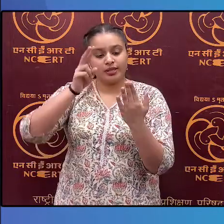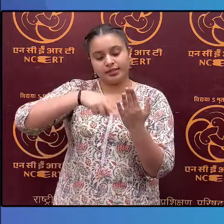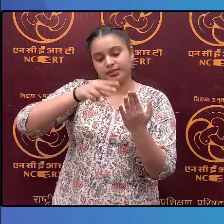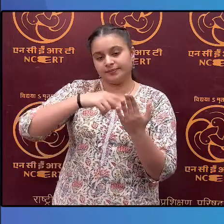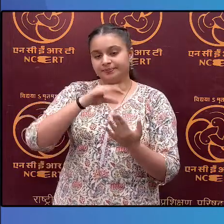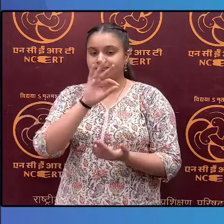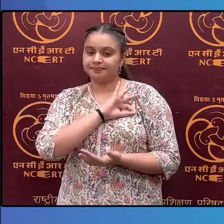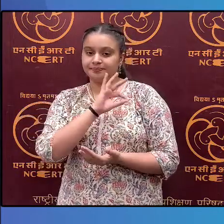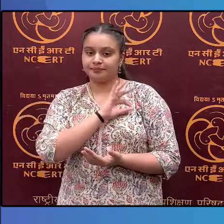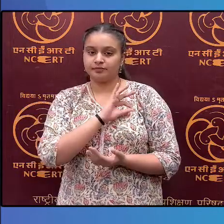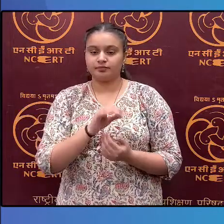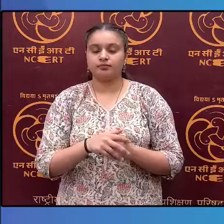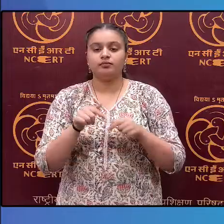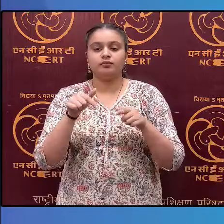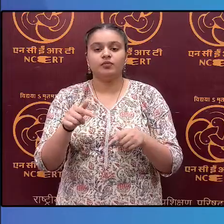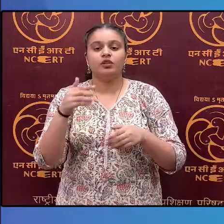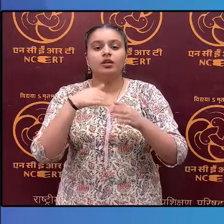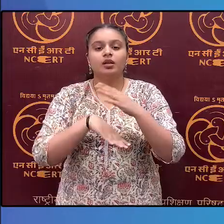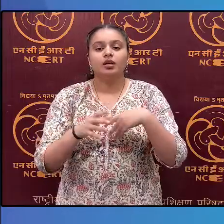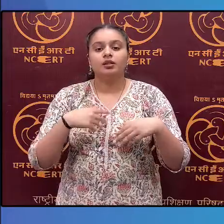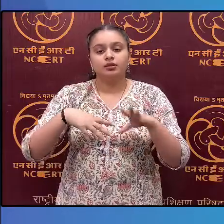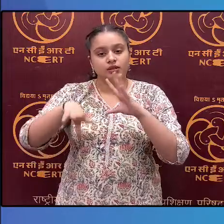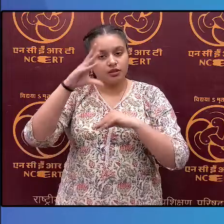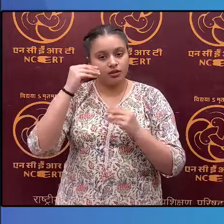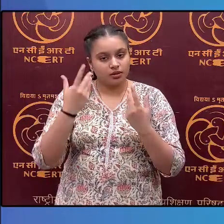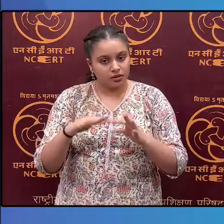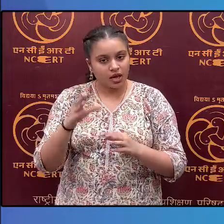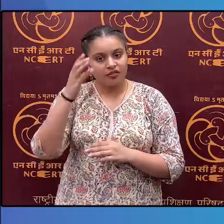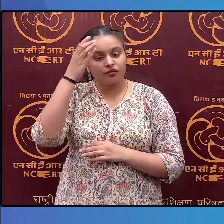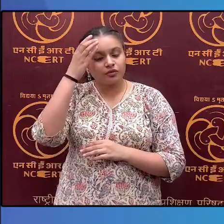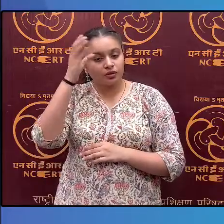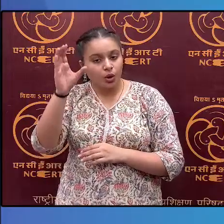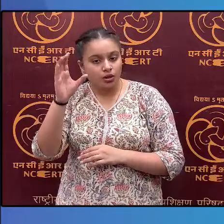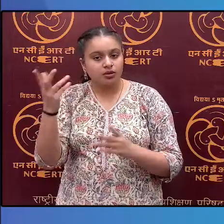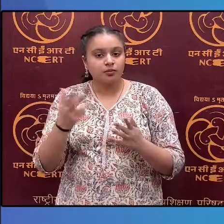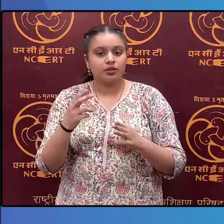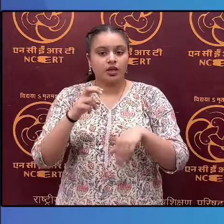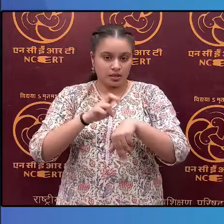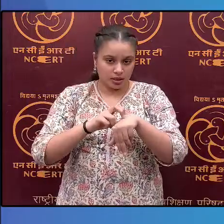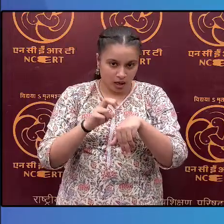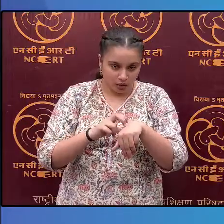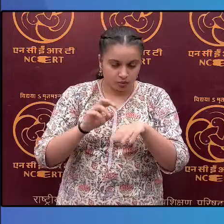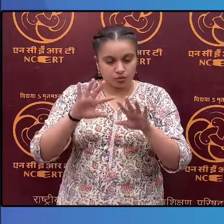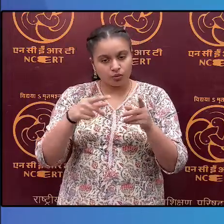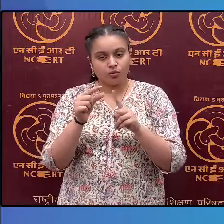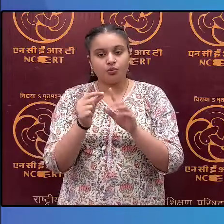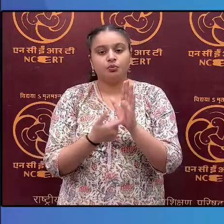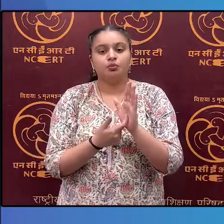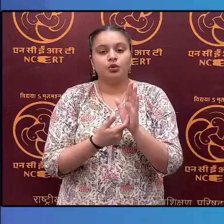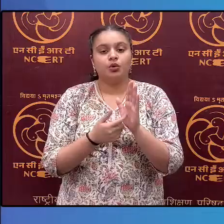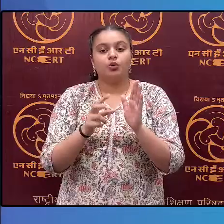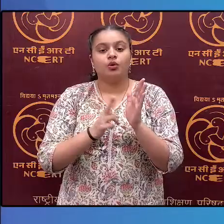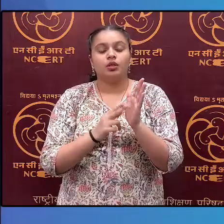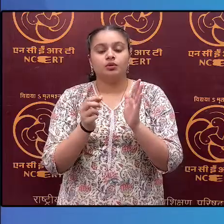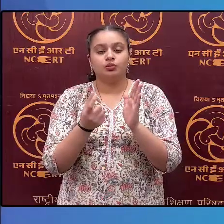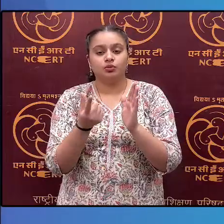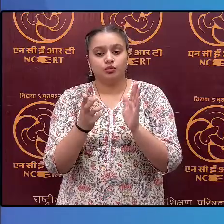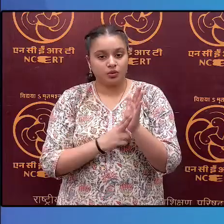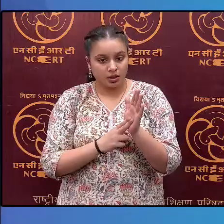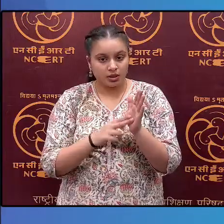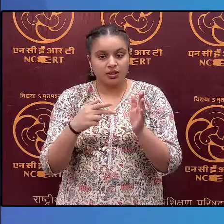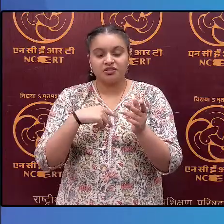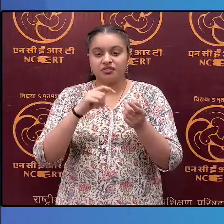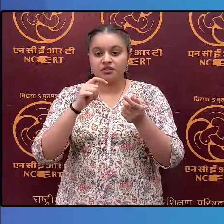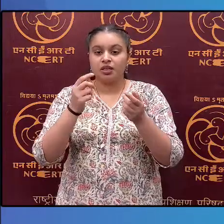So, in this, we have learned the concept of noun and pronoun, that how we don't have to use noun over and